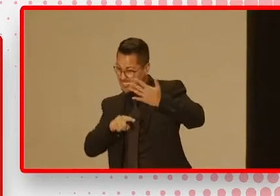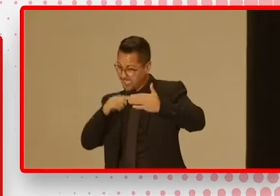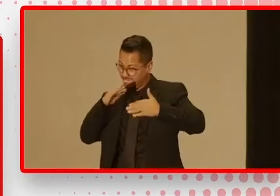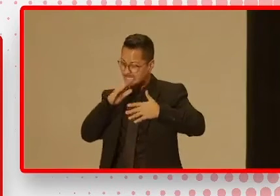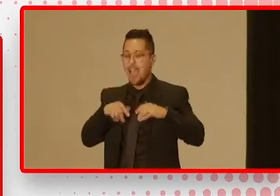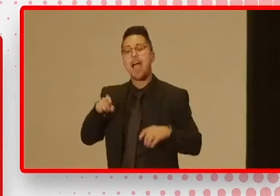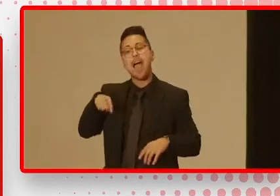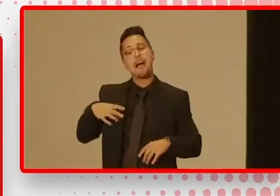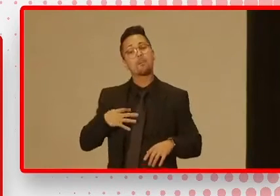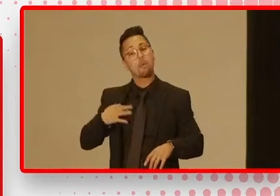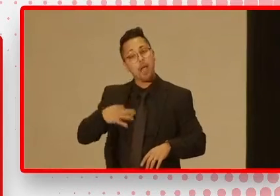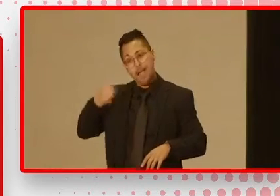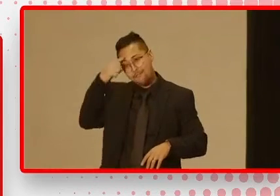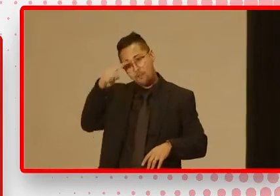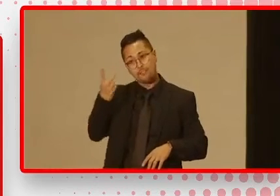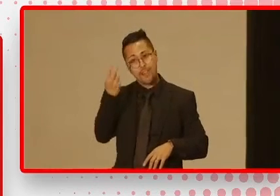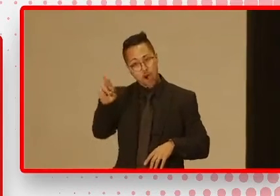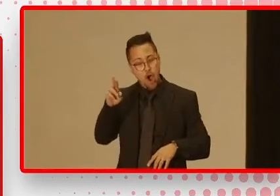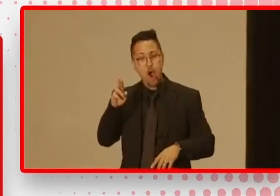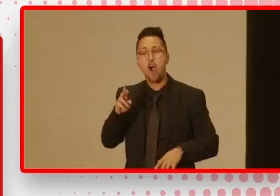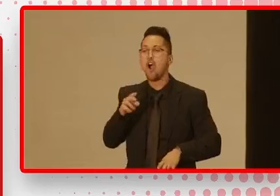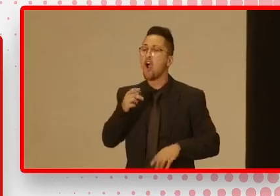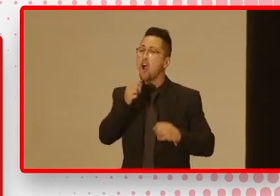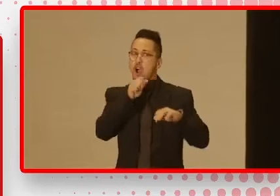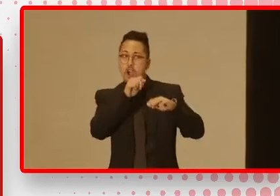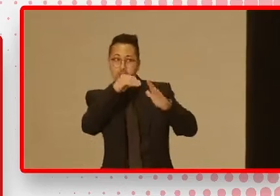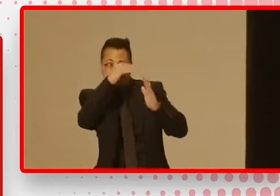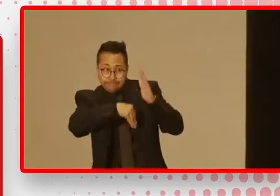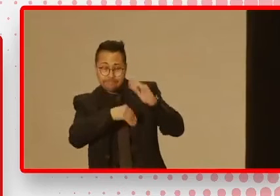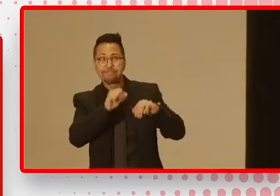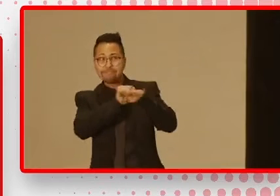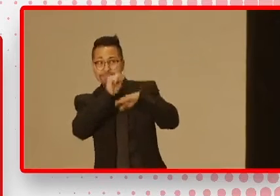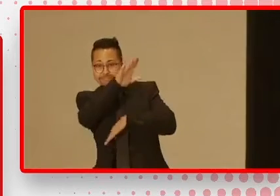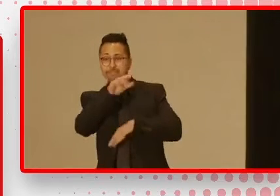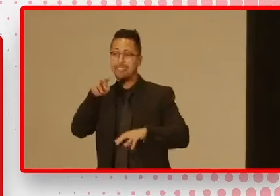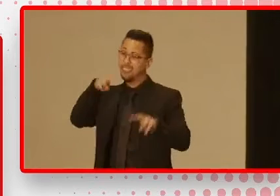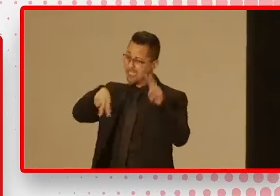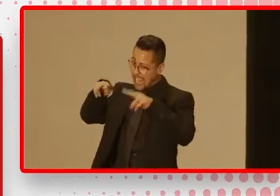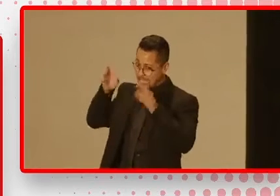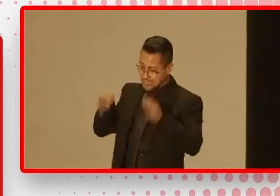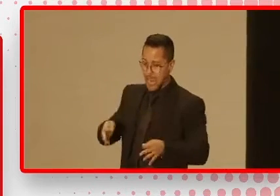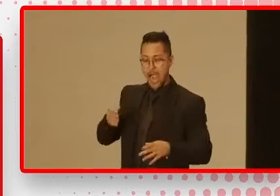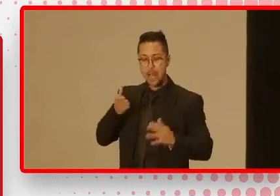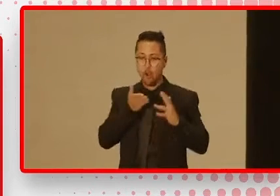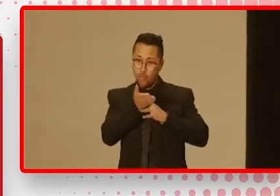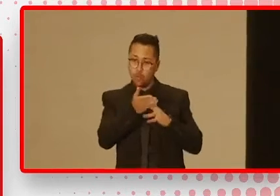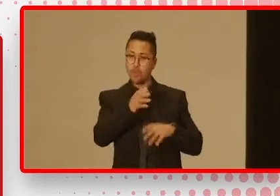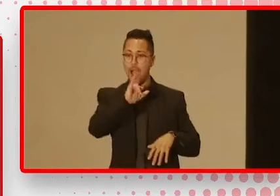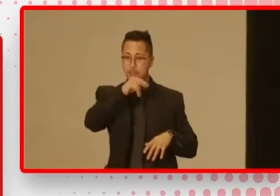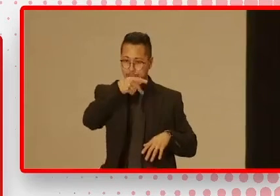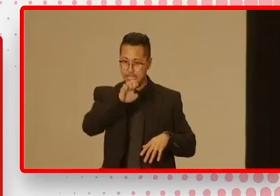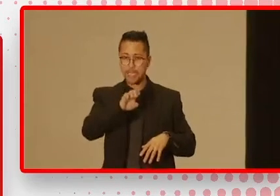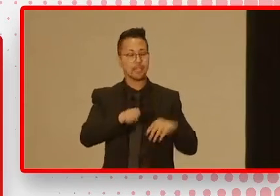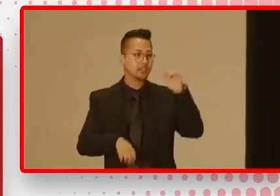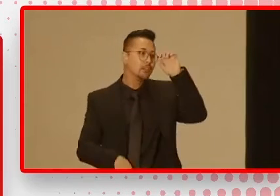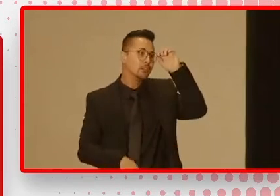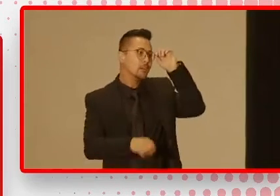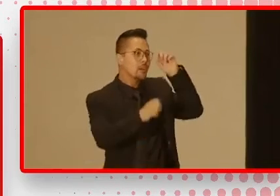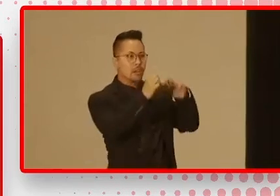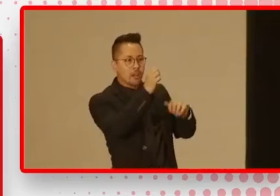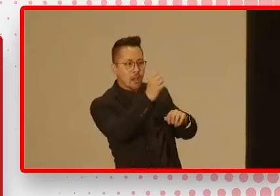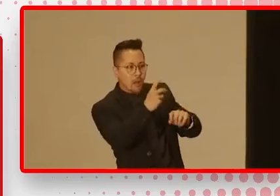for VR services and be determined eligible, do the IPE, and go through services that way. Okay, so if you